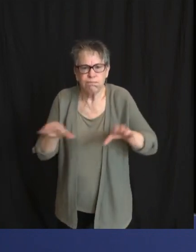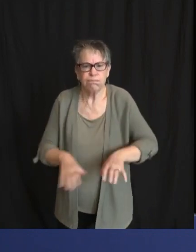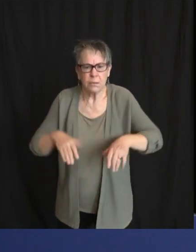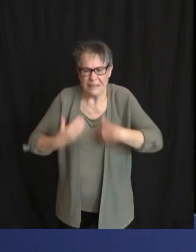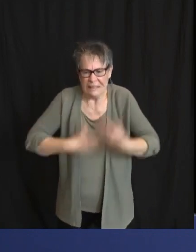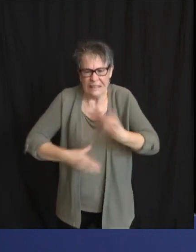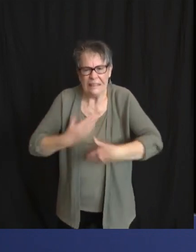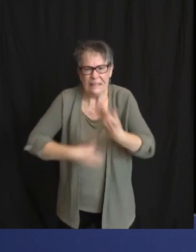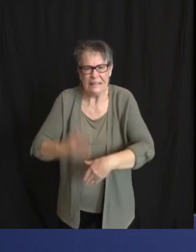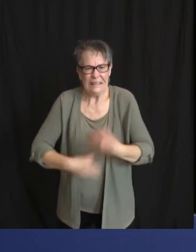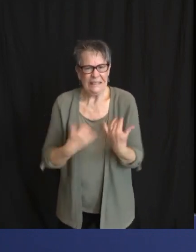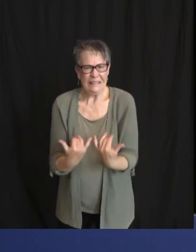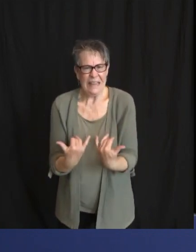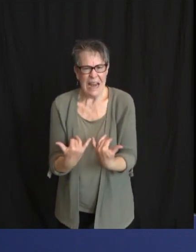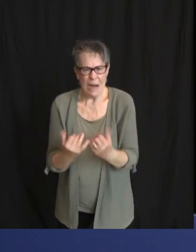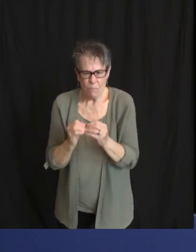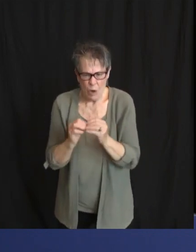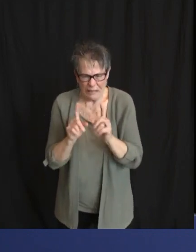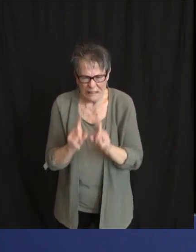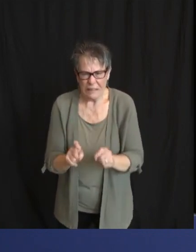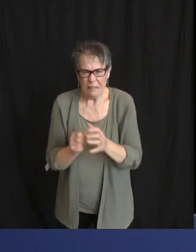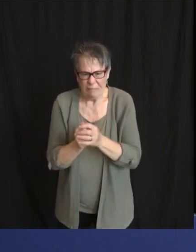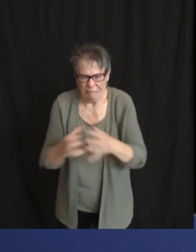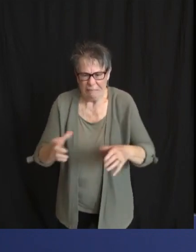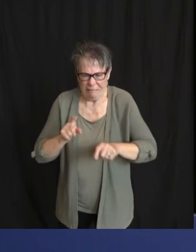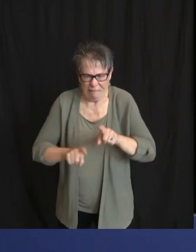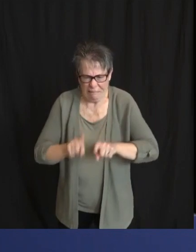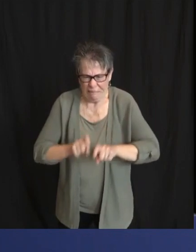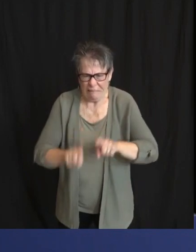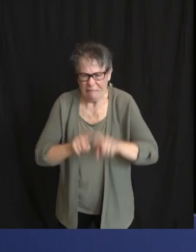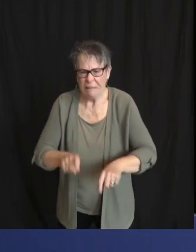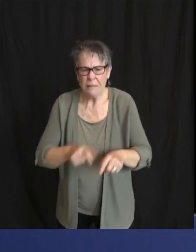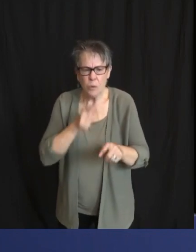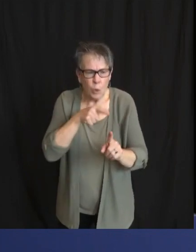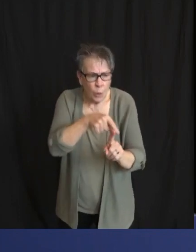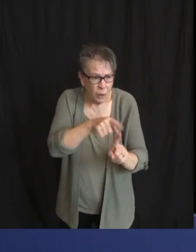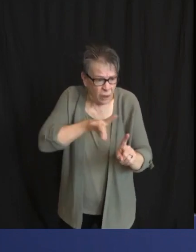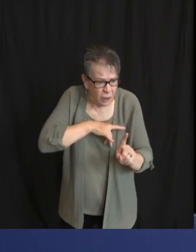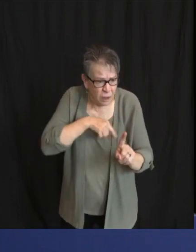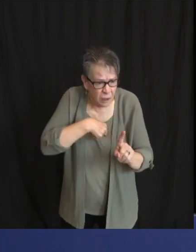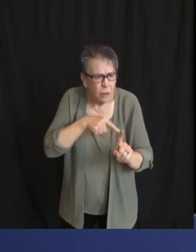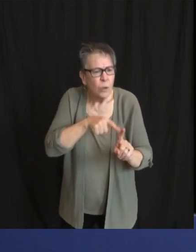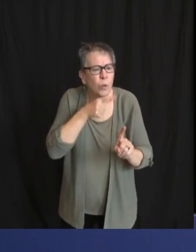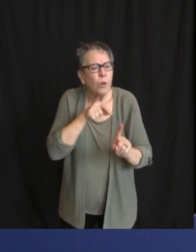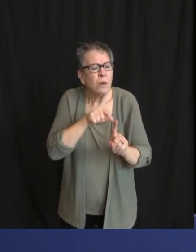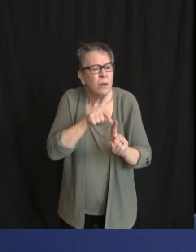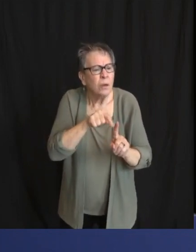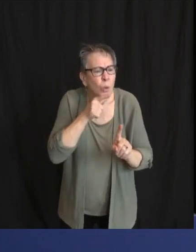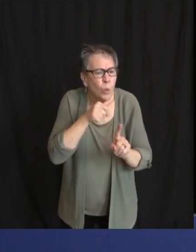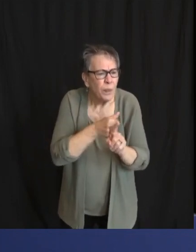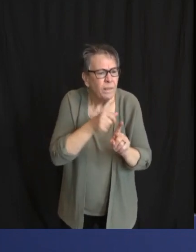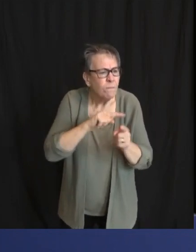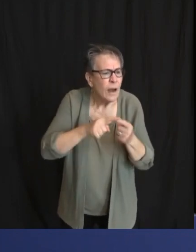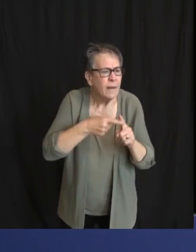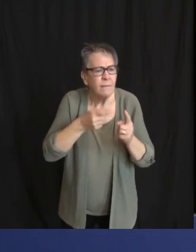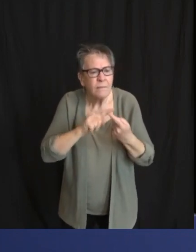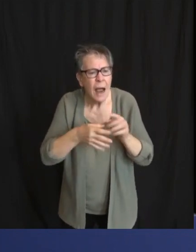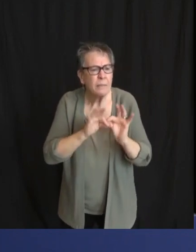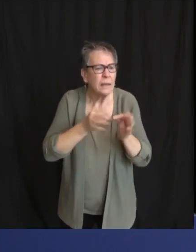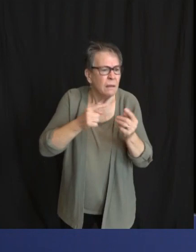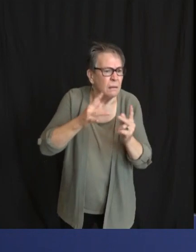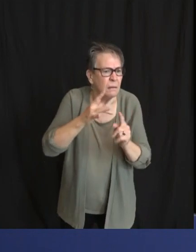so on. So then, that's just the diagnostic piece. To move on to talk a little bit more about the serological testing, the